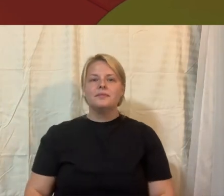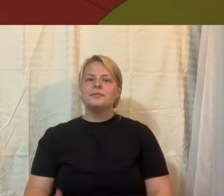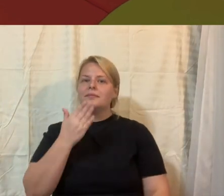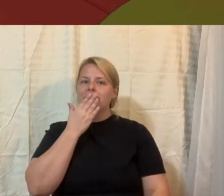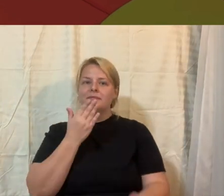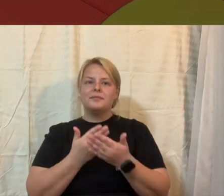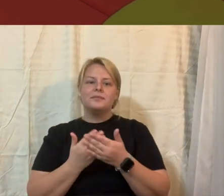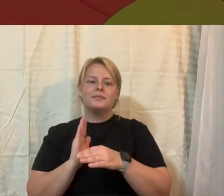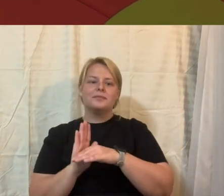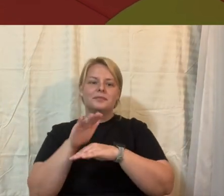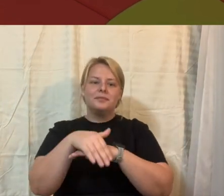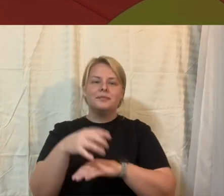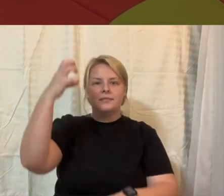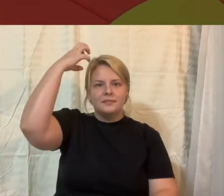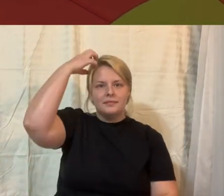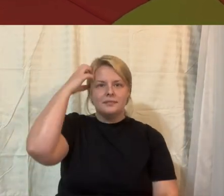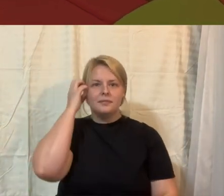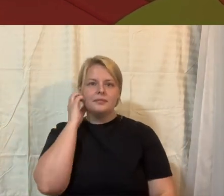And good night, brush.